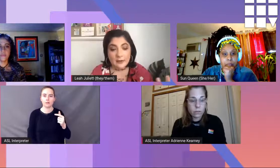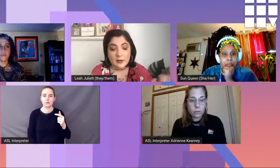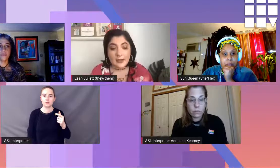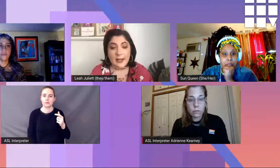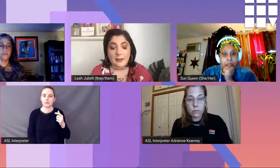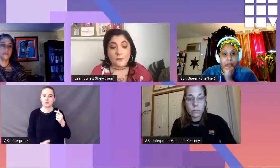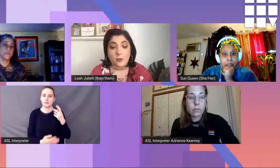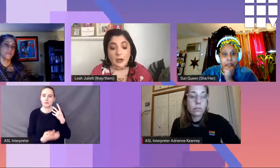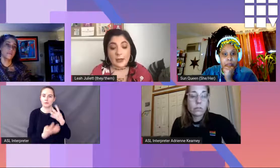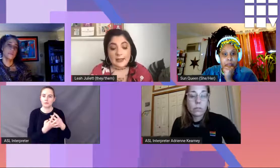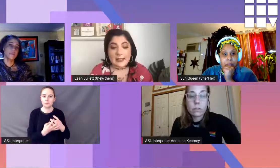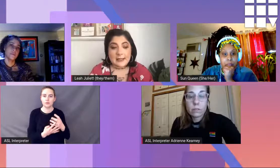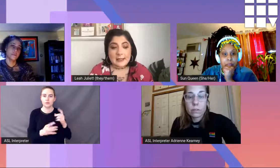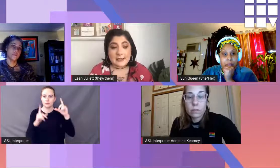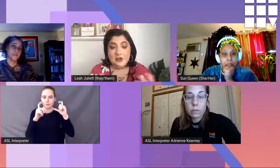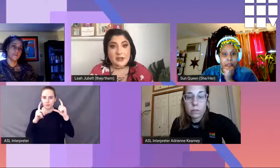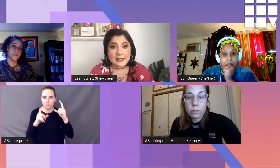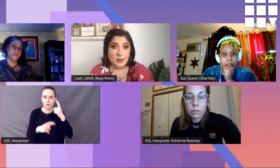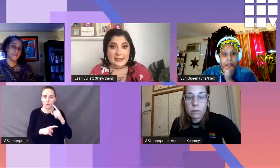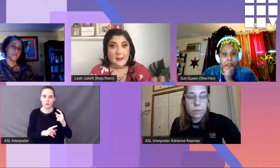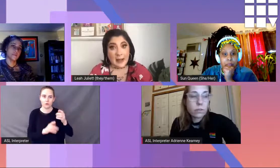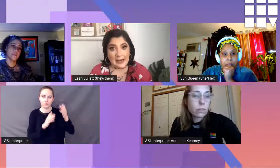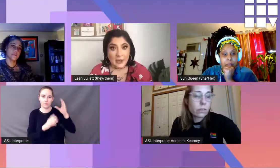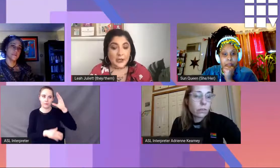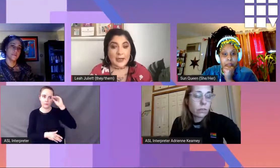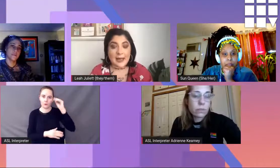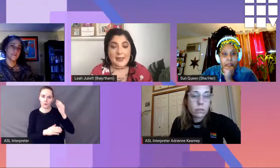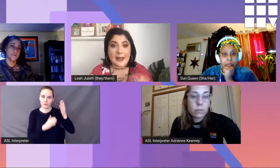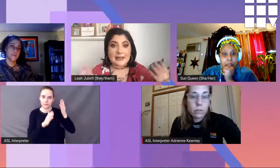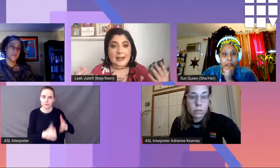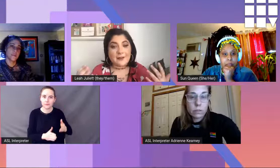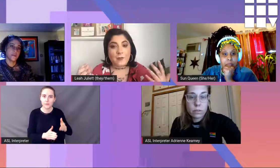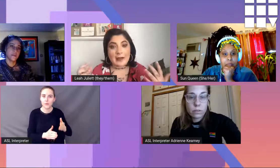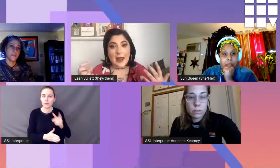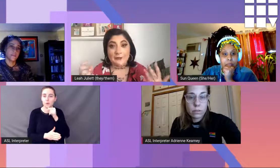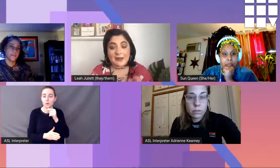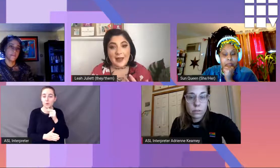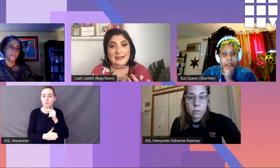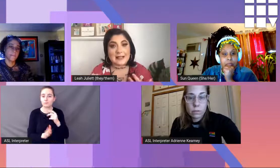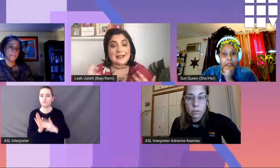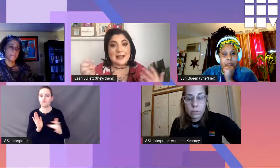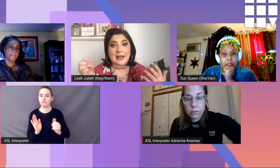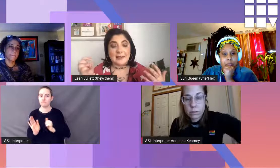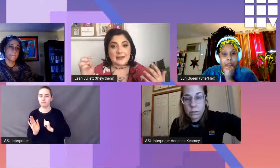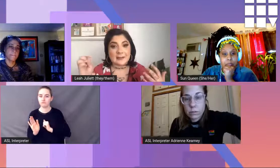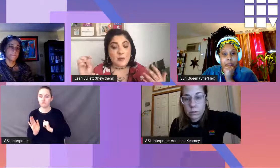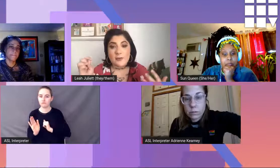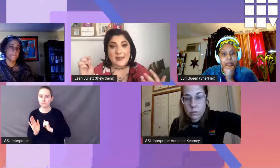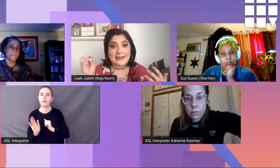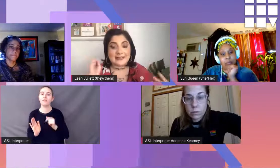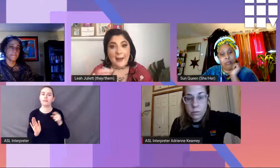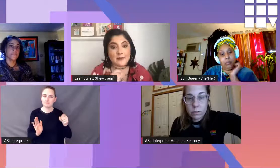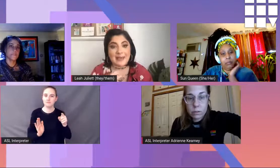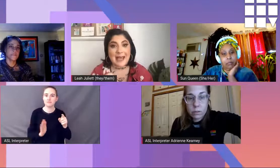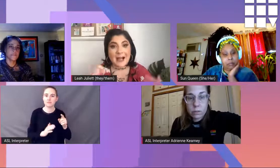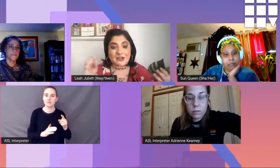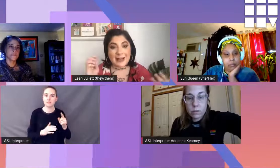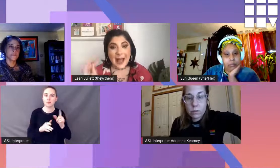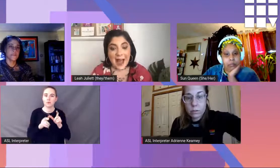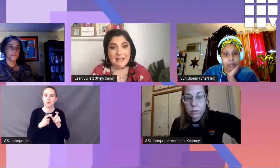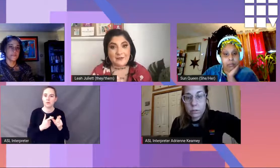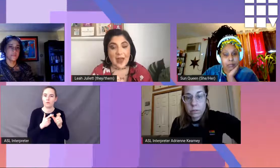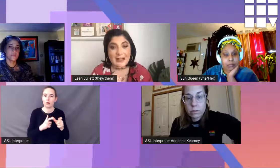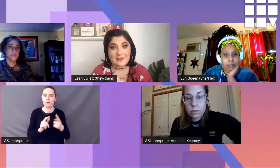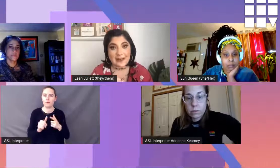the run for sexually assaulting a minor. And that's kind of when I realized, that's the moment that snapped me into